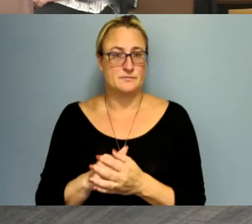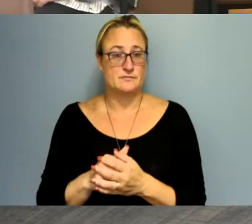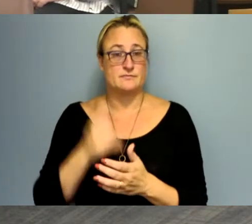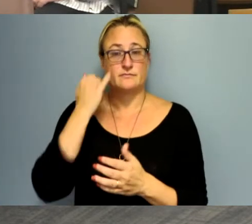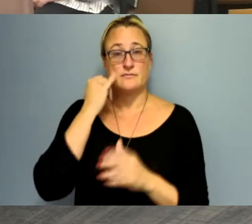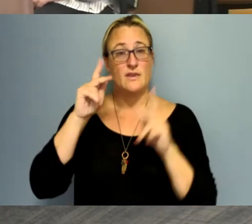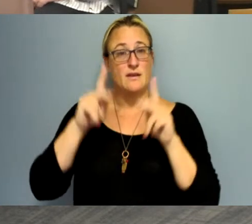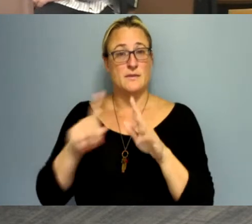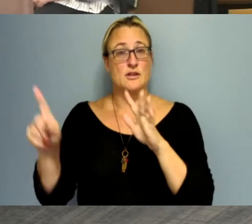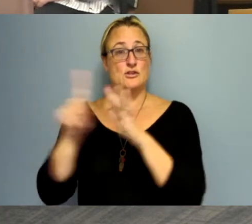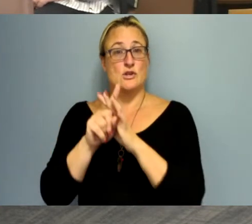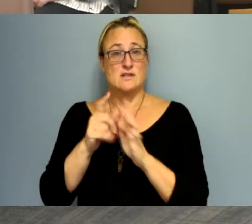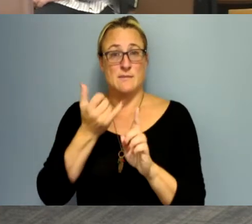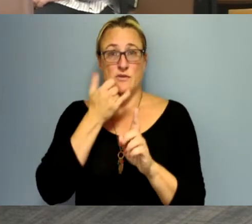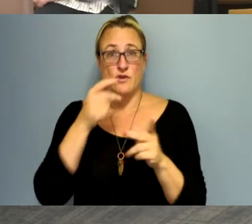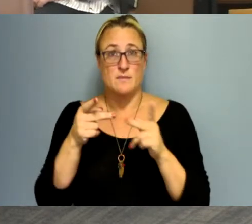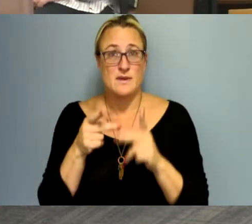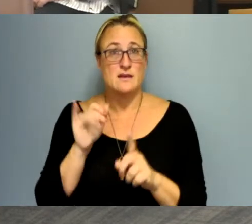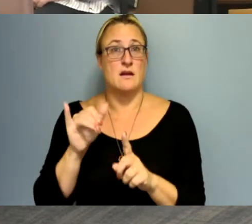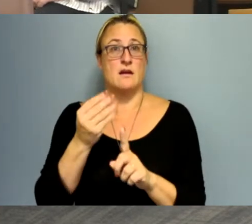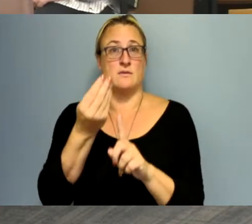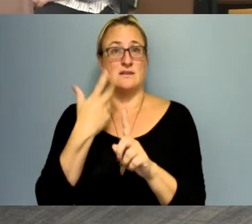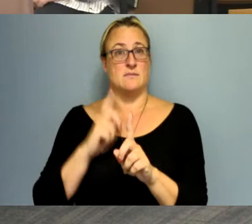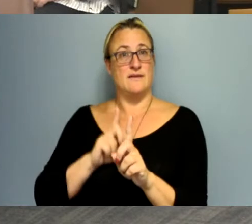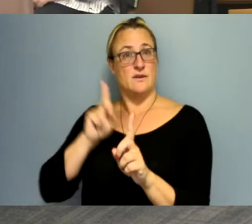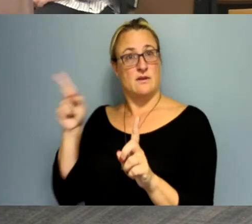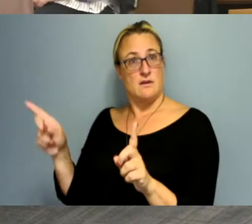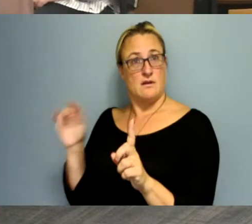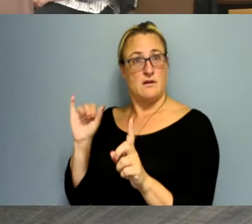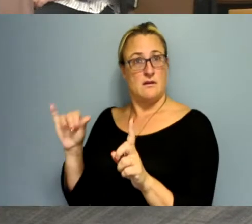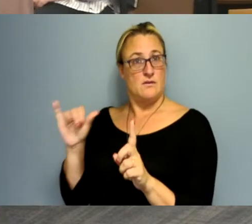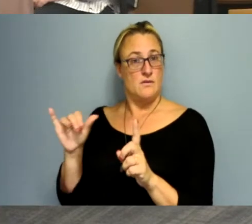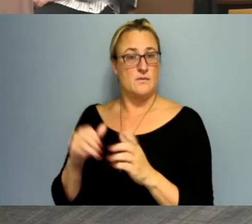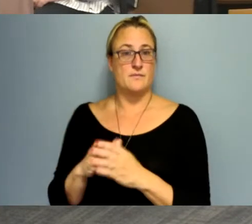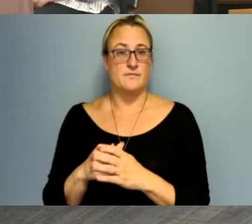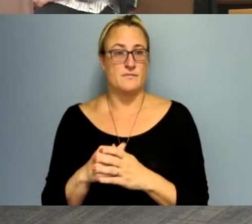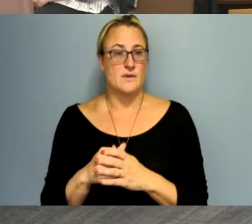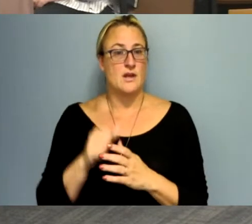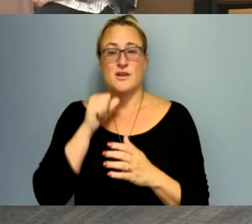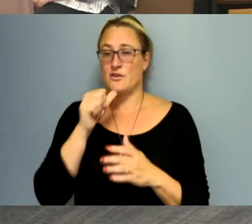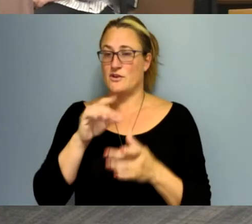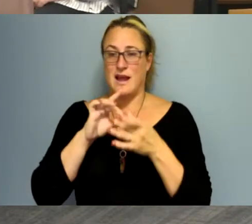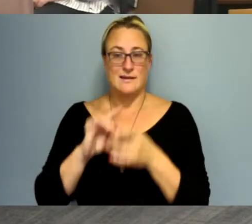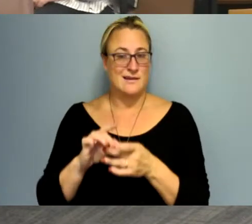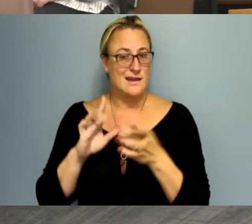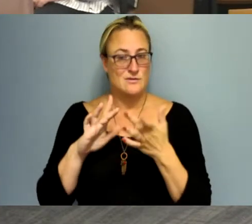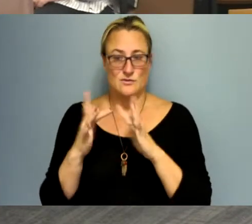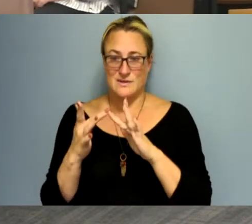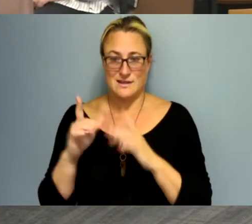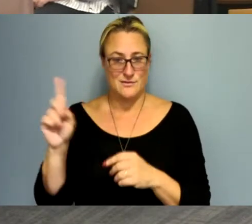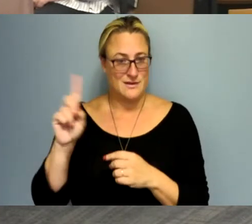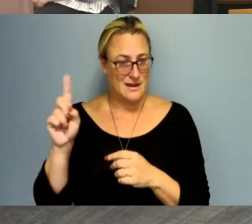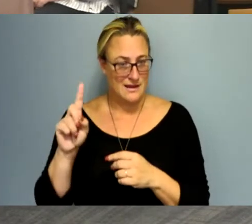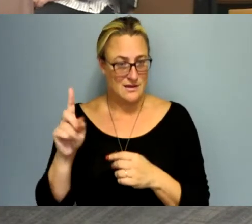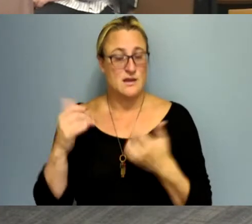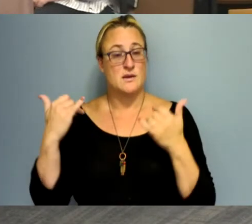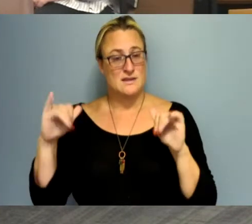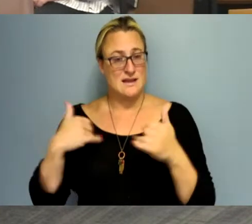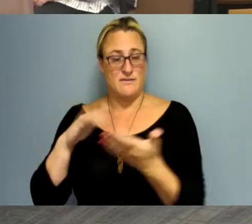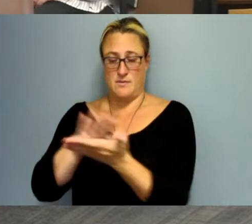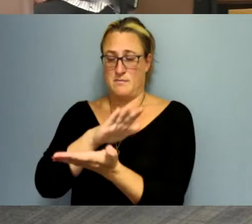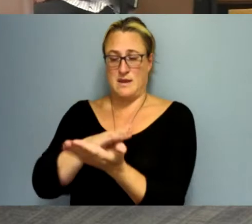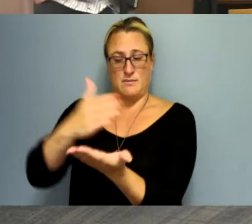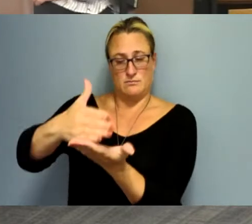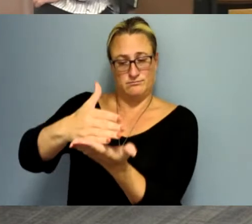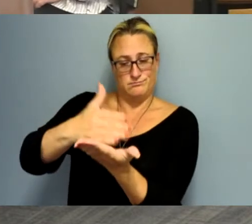place, it will tell them where they need to go. They are not connected to the internet. There is still a paper numbered list of voters at the